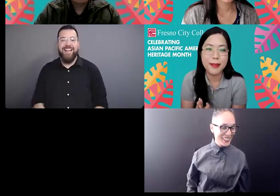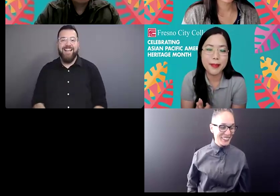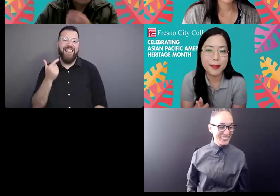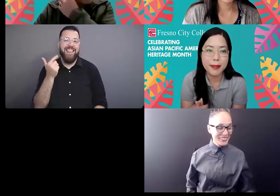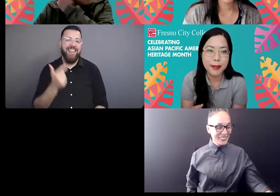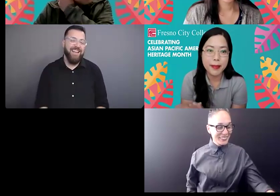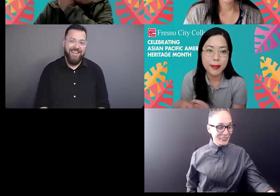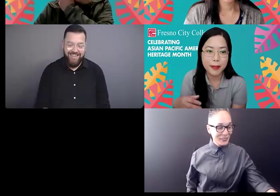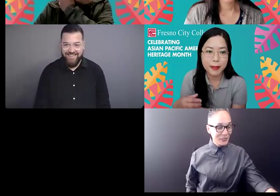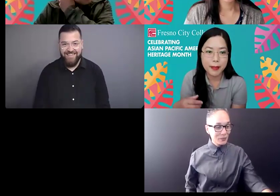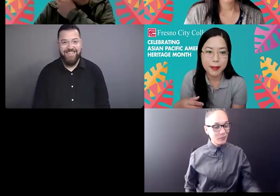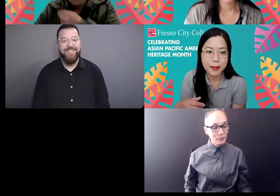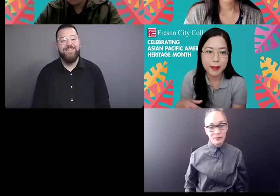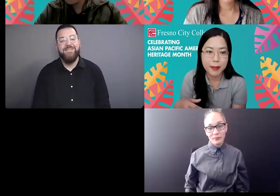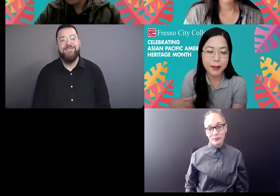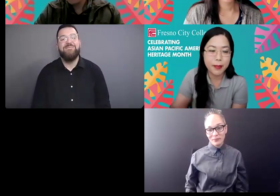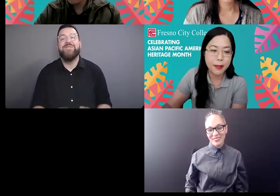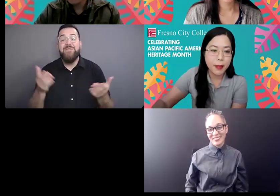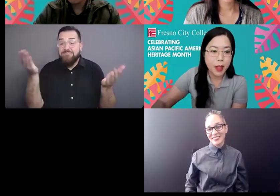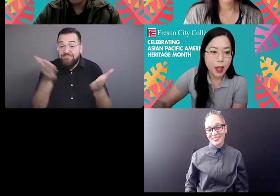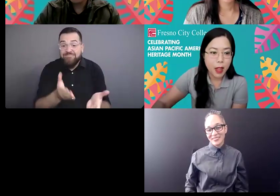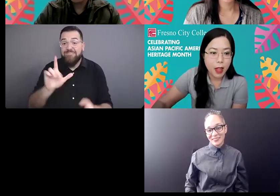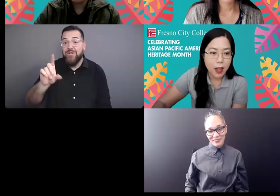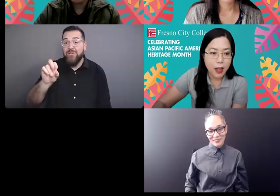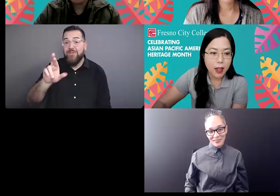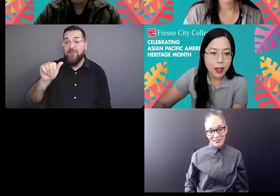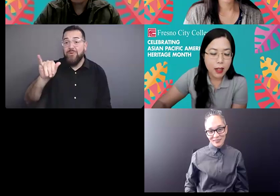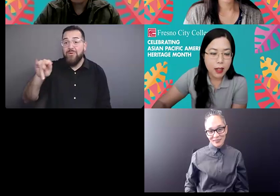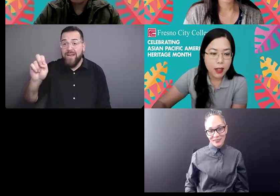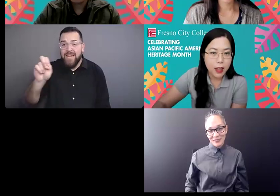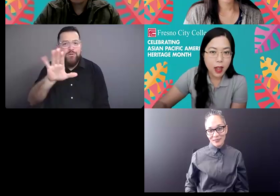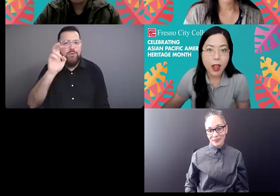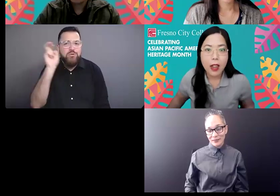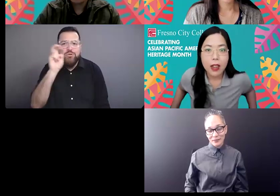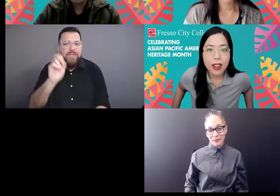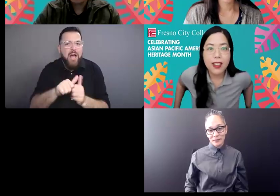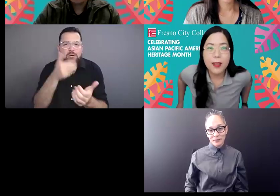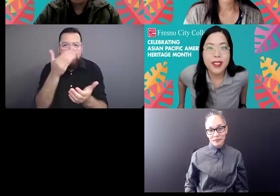instead. So Lorraine, how about you? Can you share with us your journey?